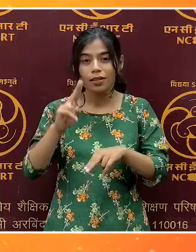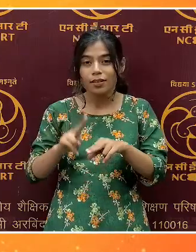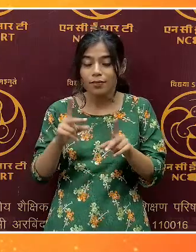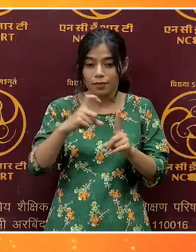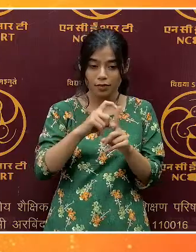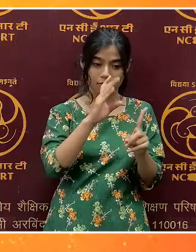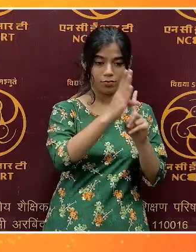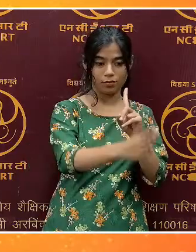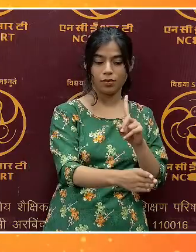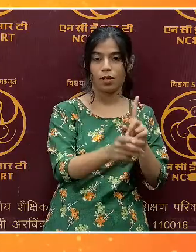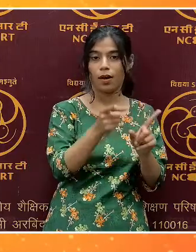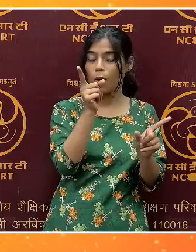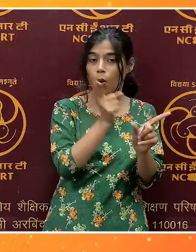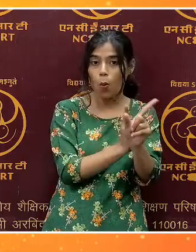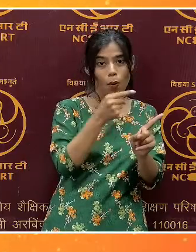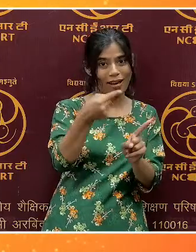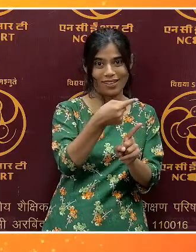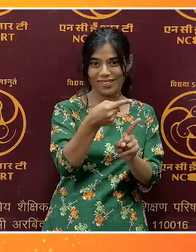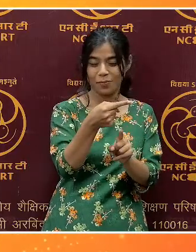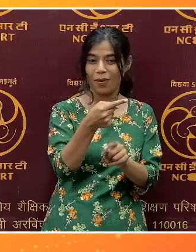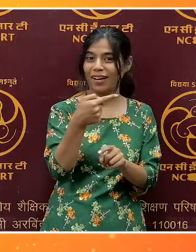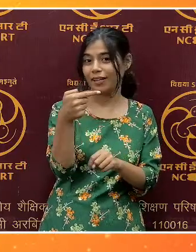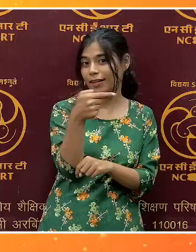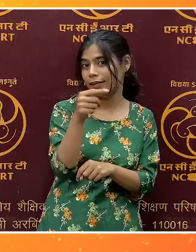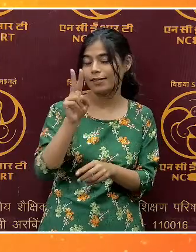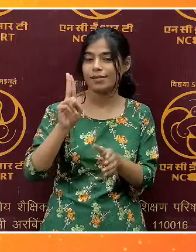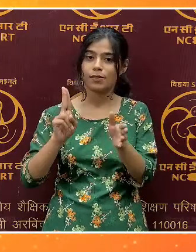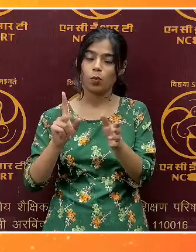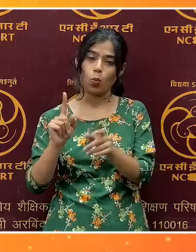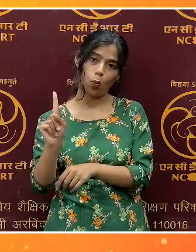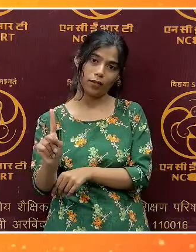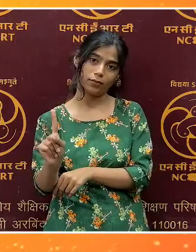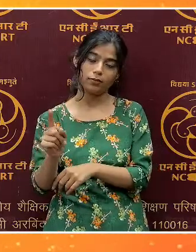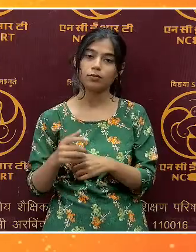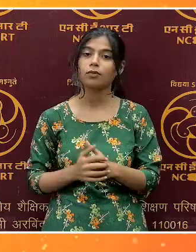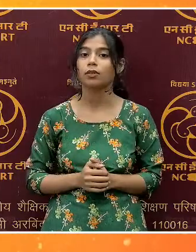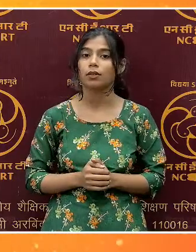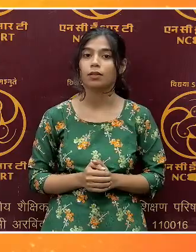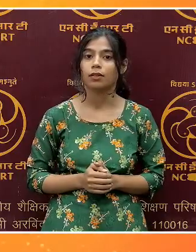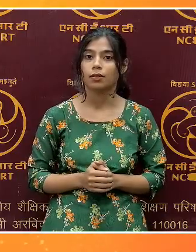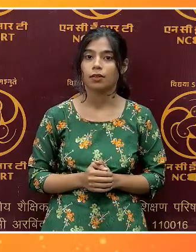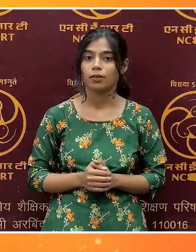distance y is -1 meter, that will be 1 meter downward.